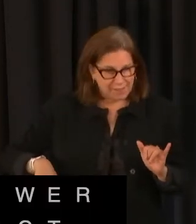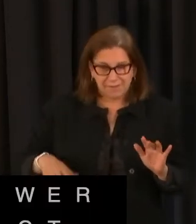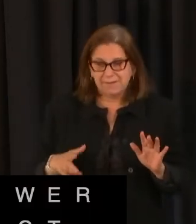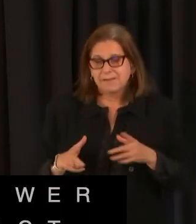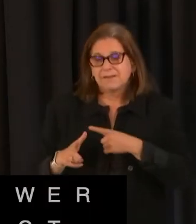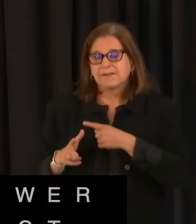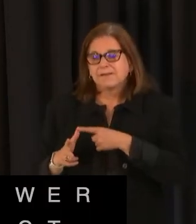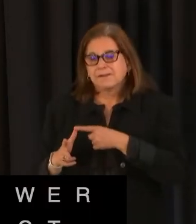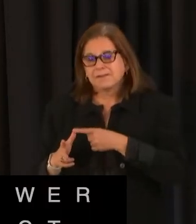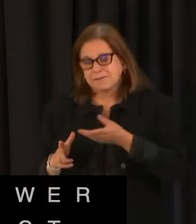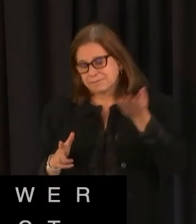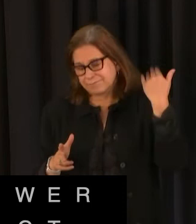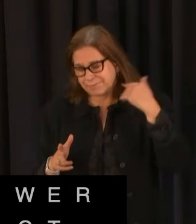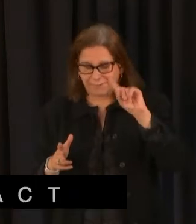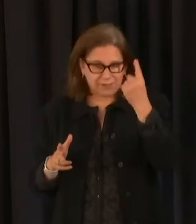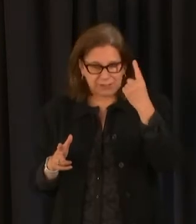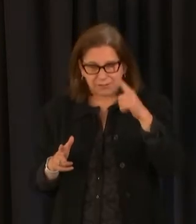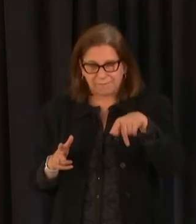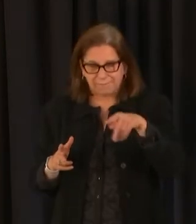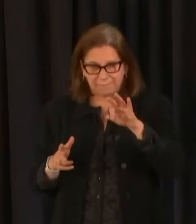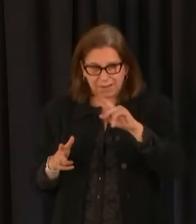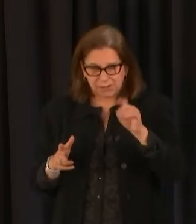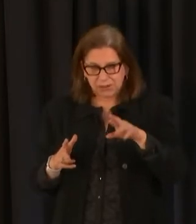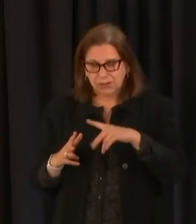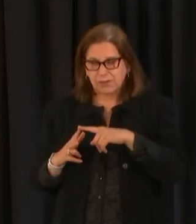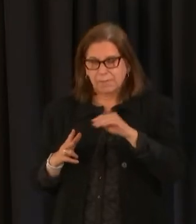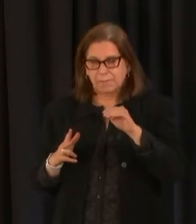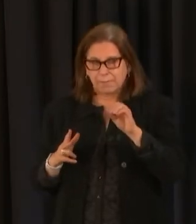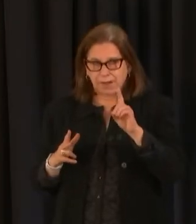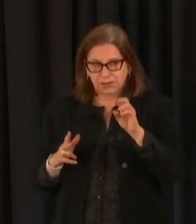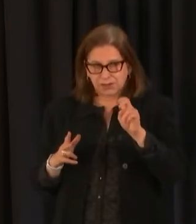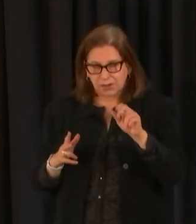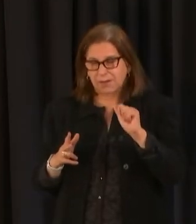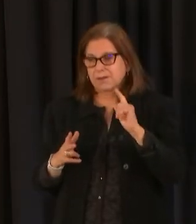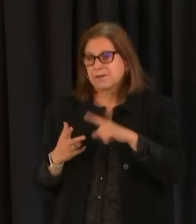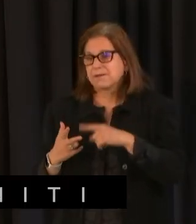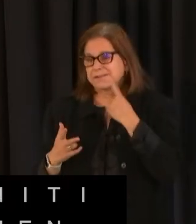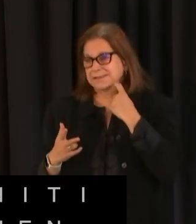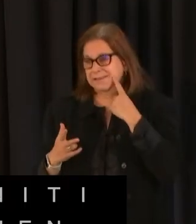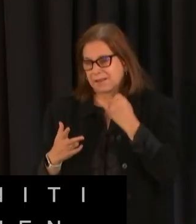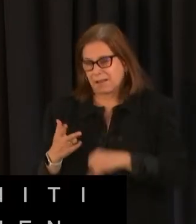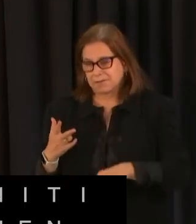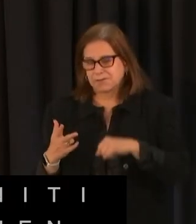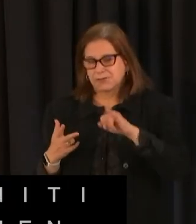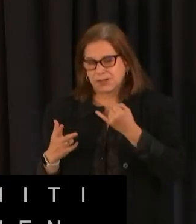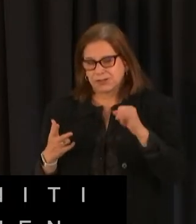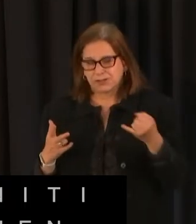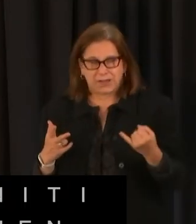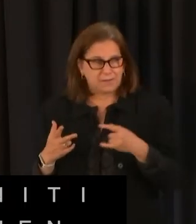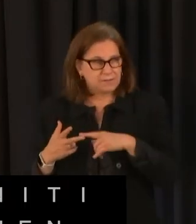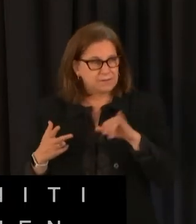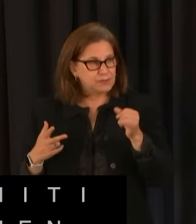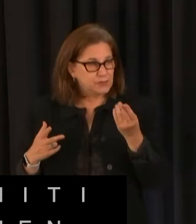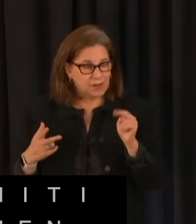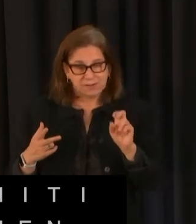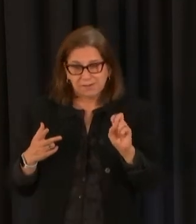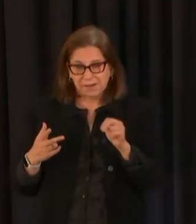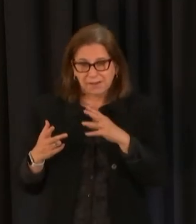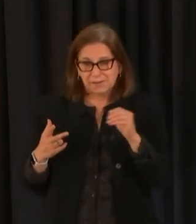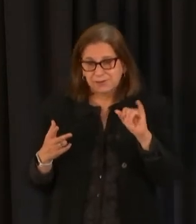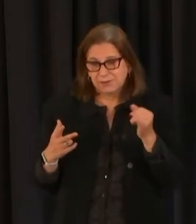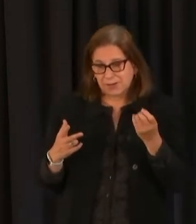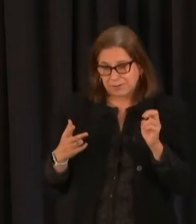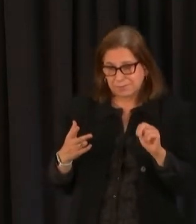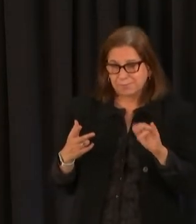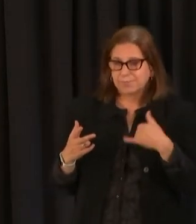then Moderna, and then the Johnson & Johnson or Janssen vaccine. And so our approach is to continue